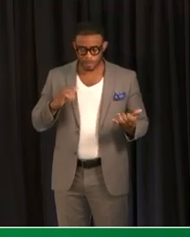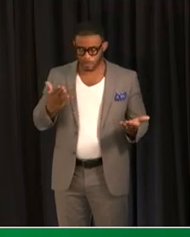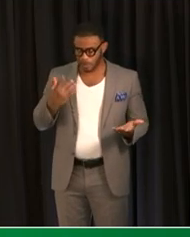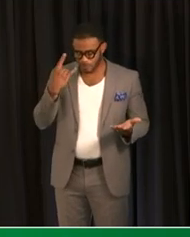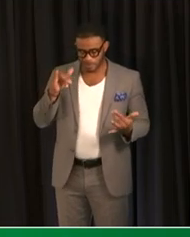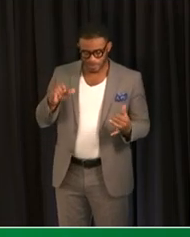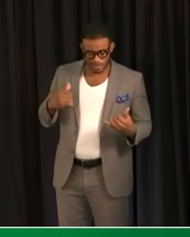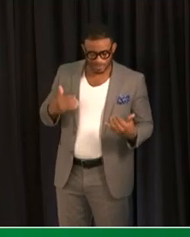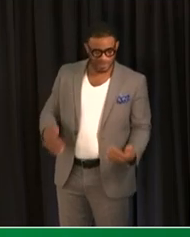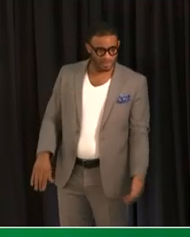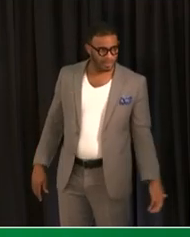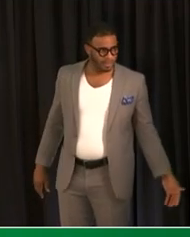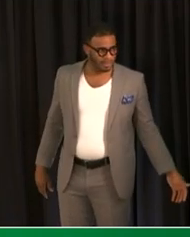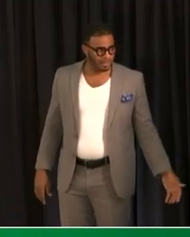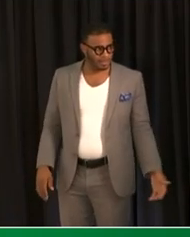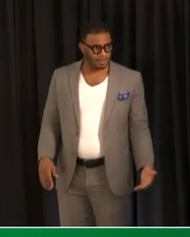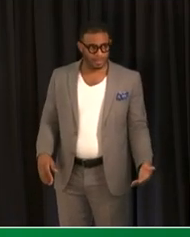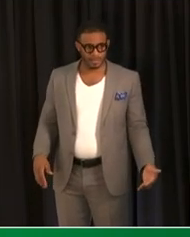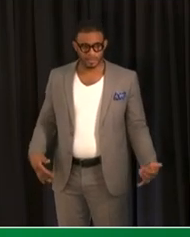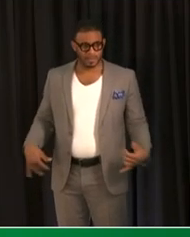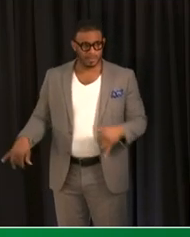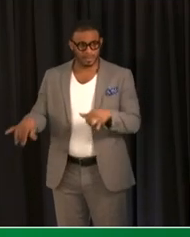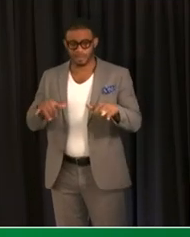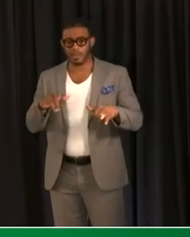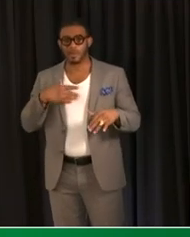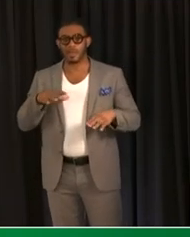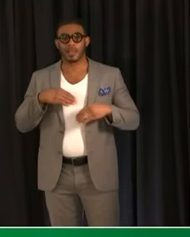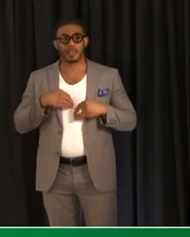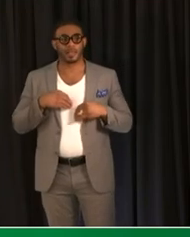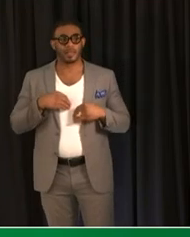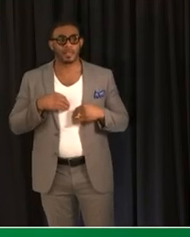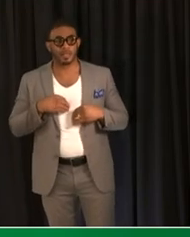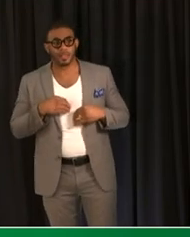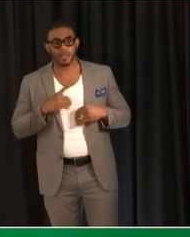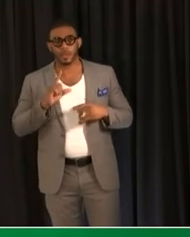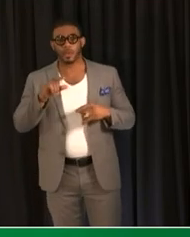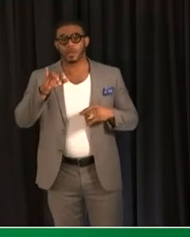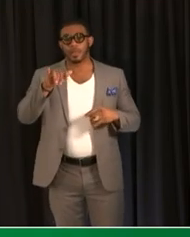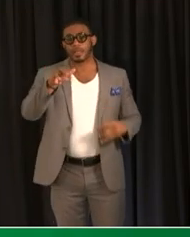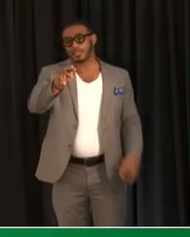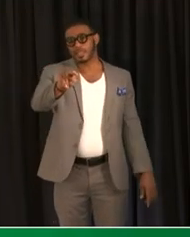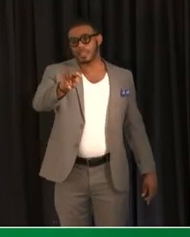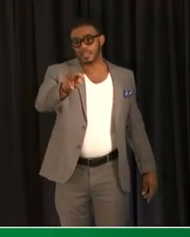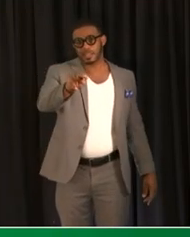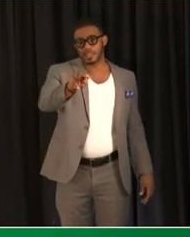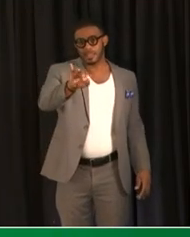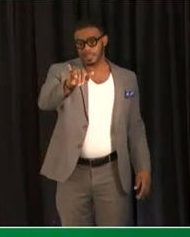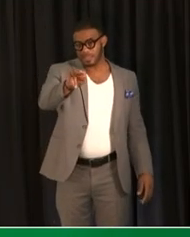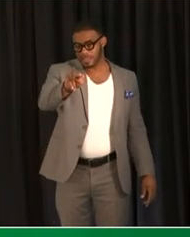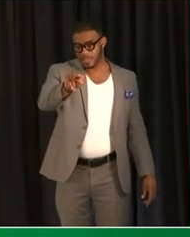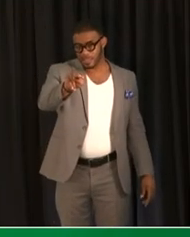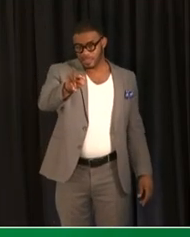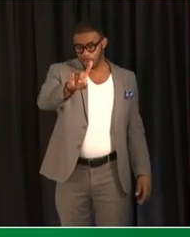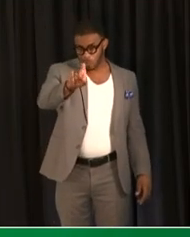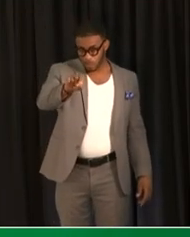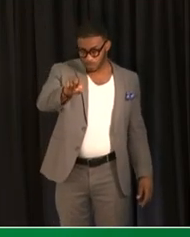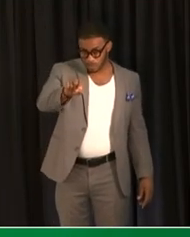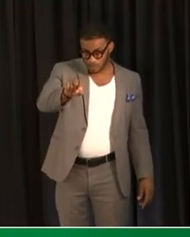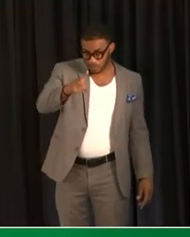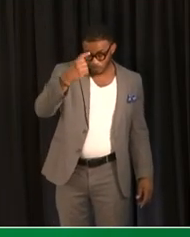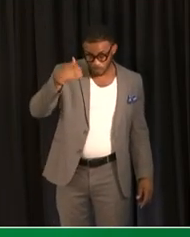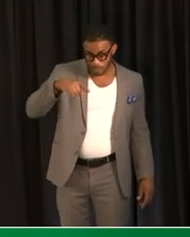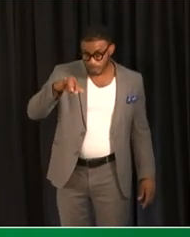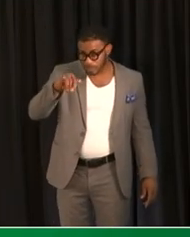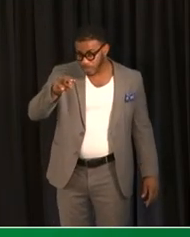take it. Yes. All right. Unanimous. It's unanimous, so we'll take it. So we'll go to Jan. Jan,